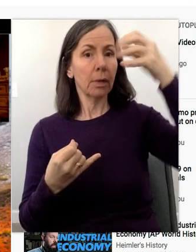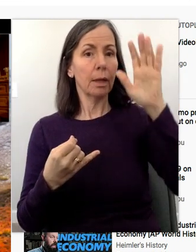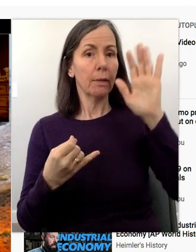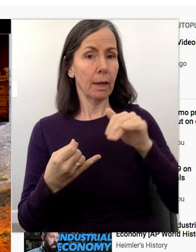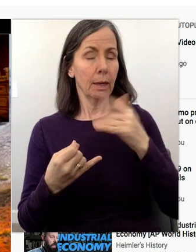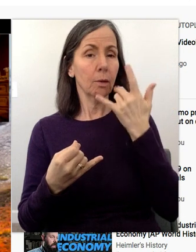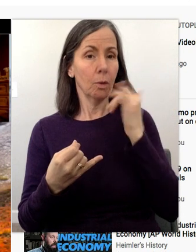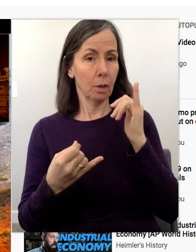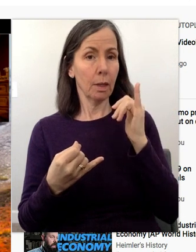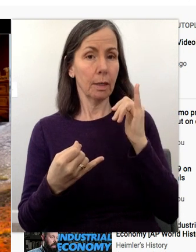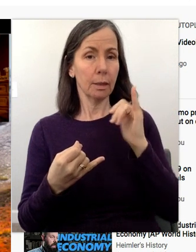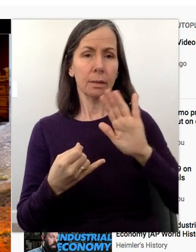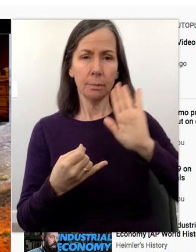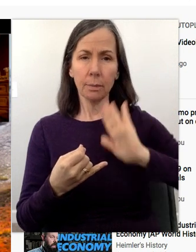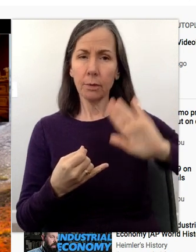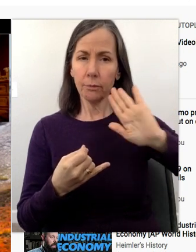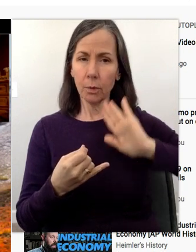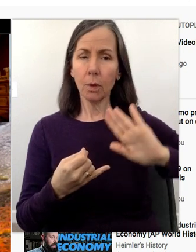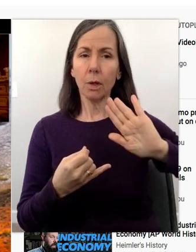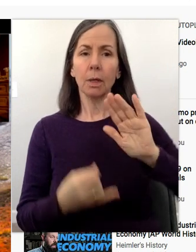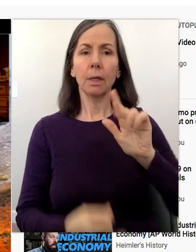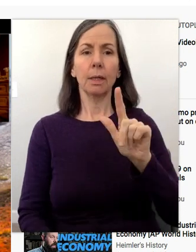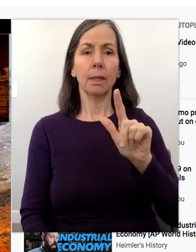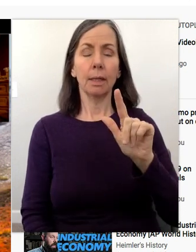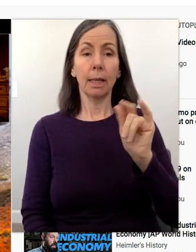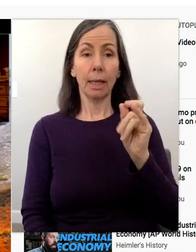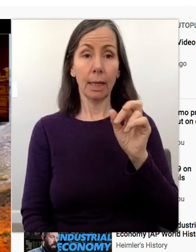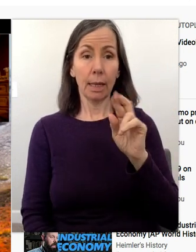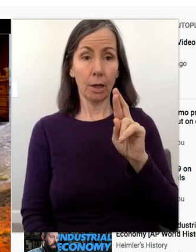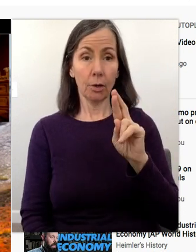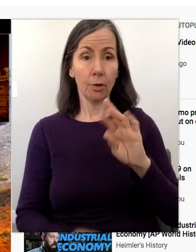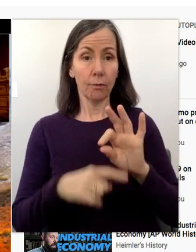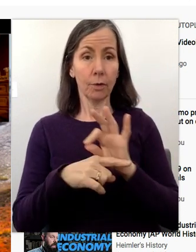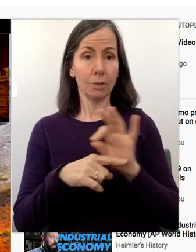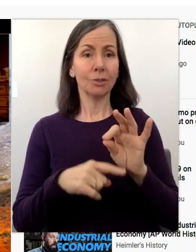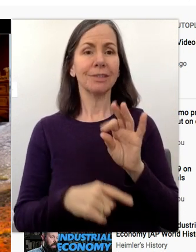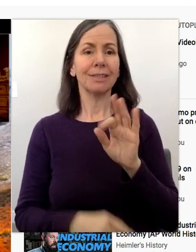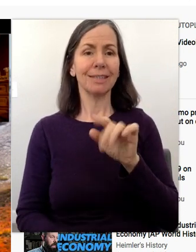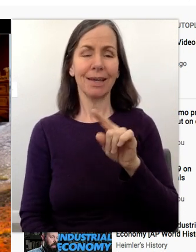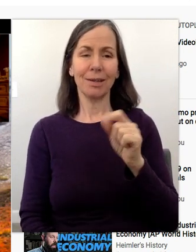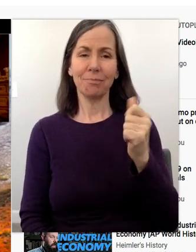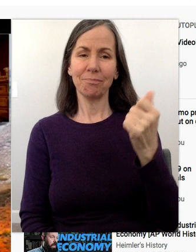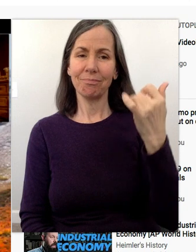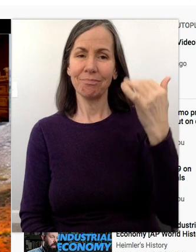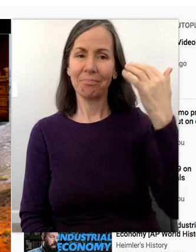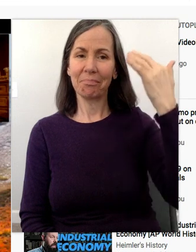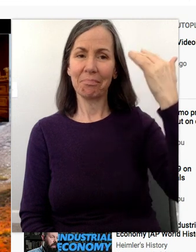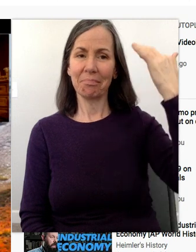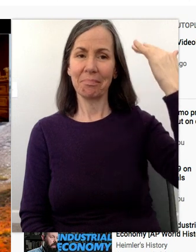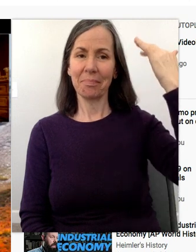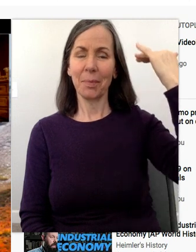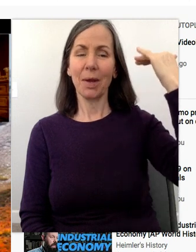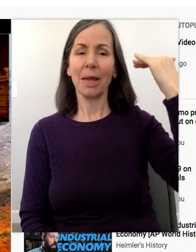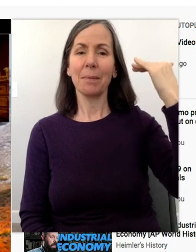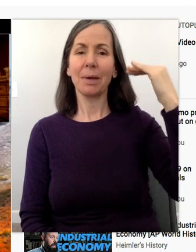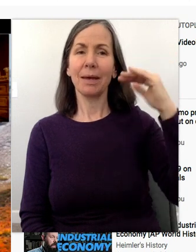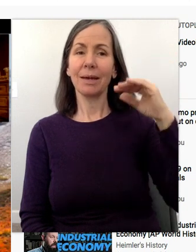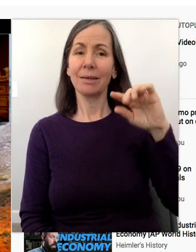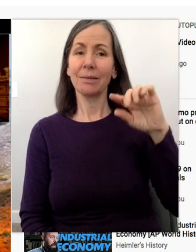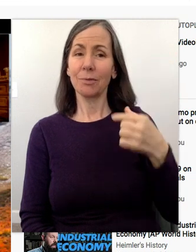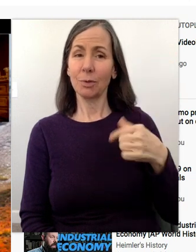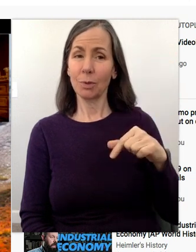we worked with linear functions way back quarter 1, I think, and